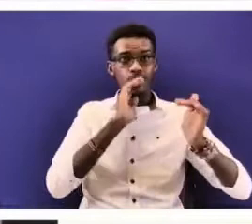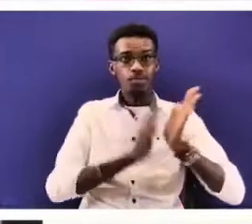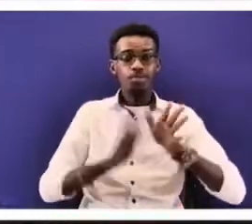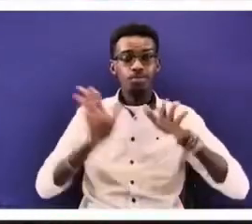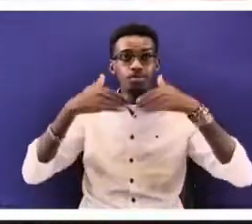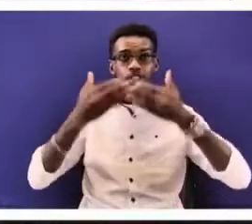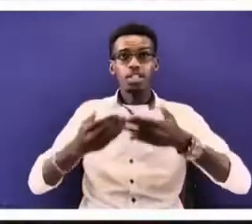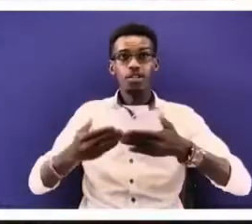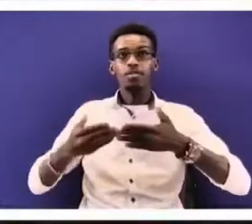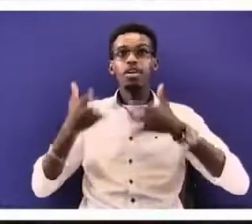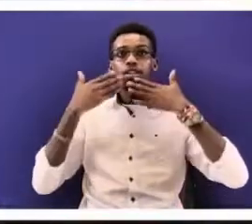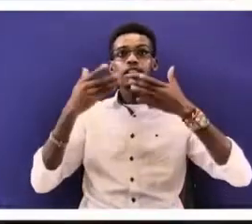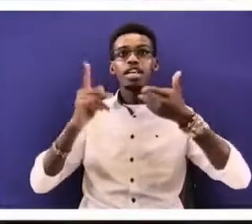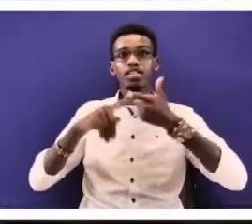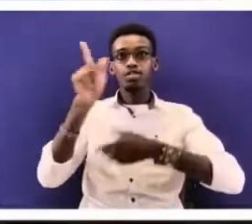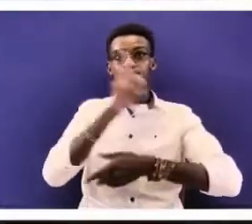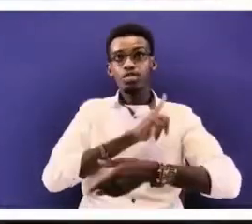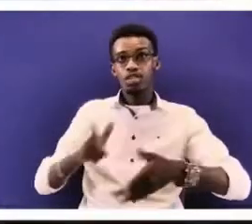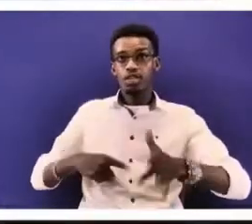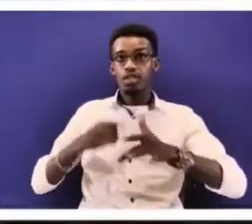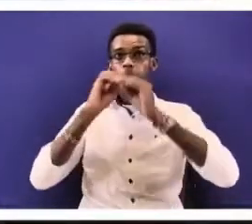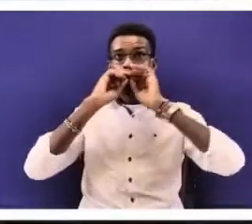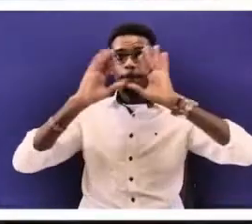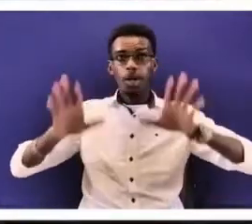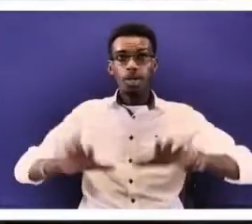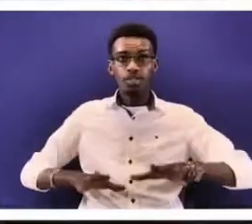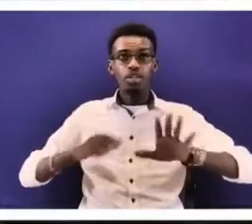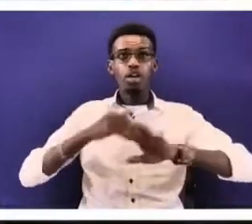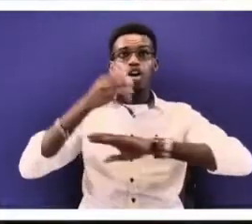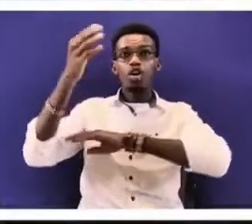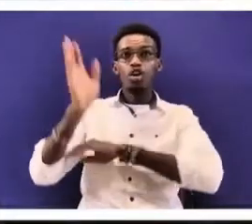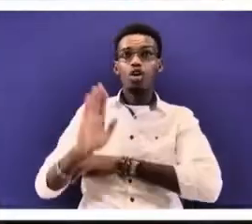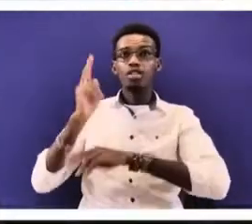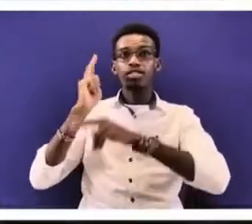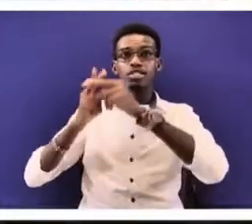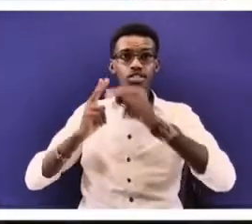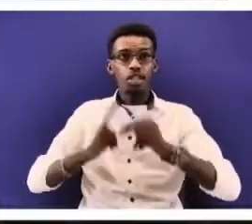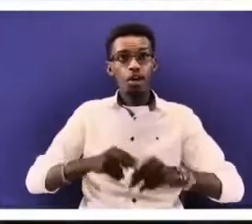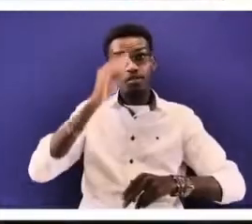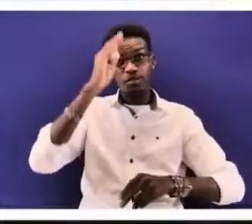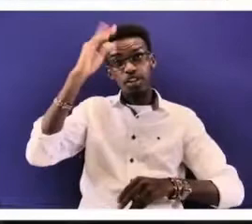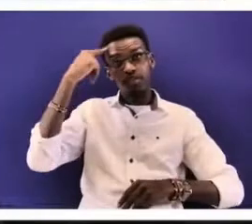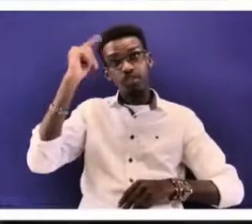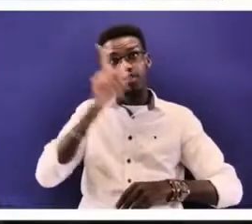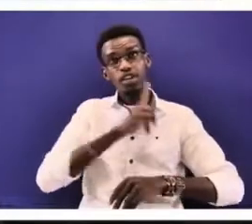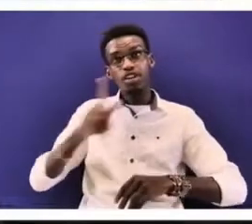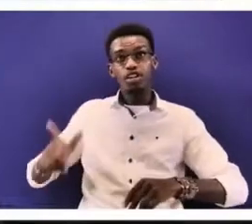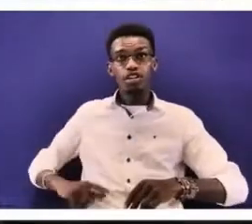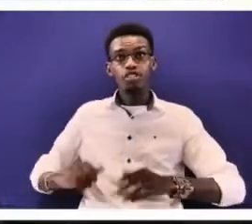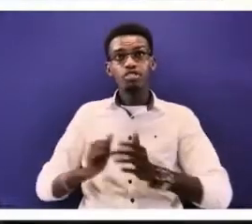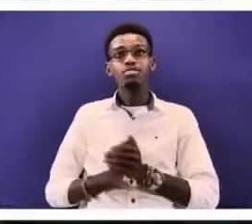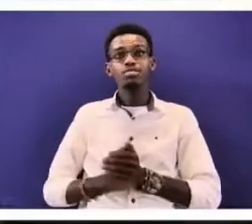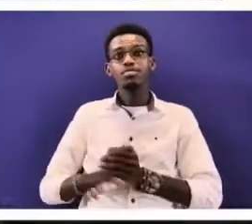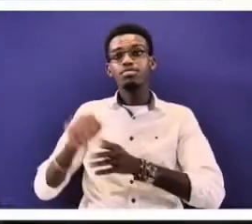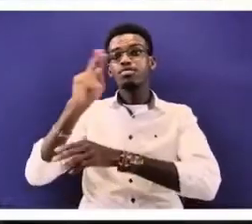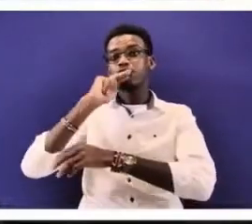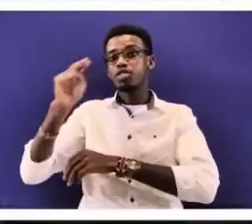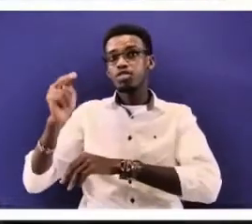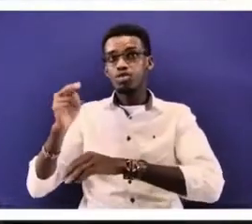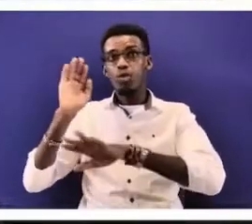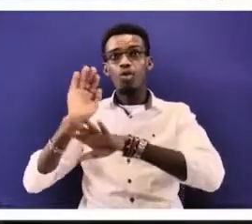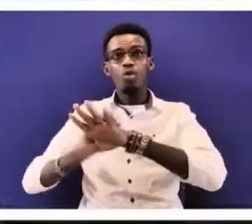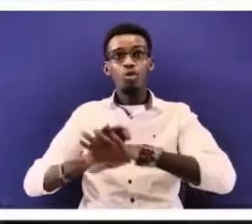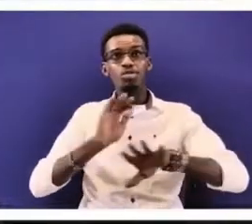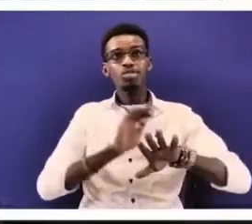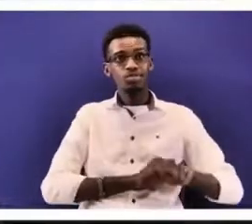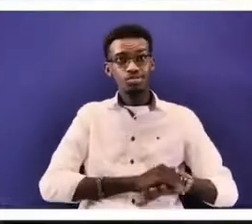thanks unto the Lord and bless God's name. For the Lord is